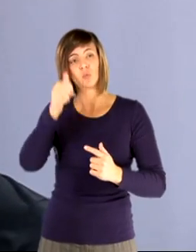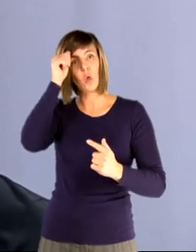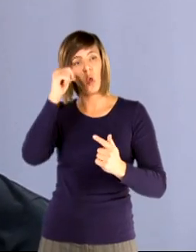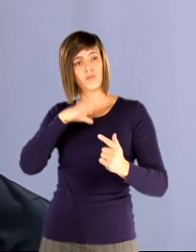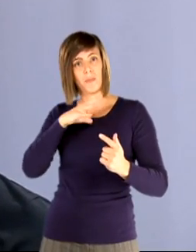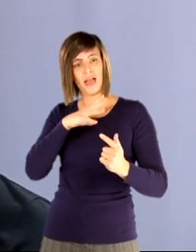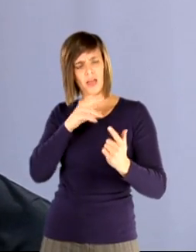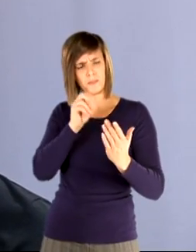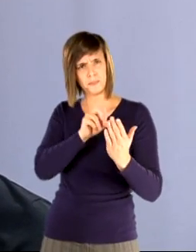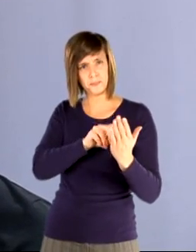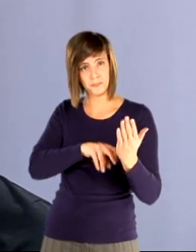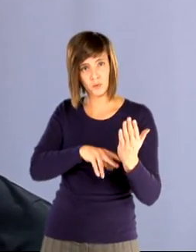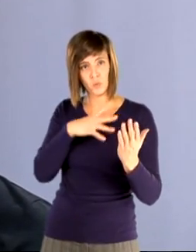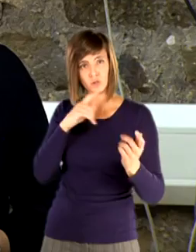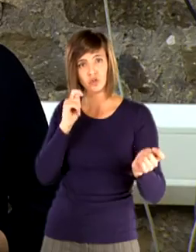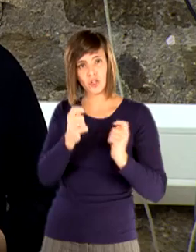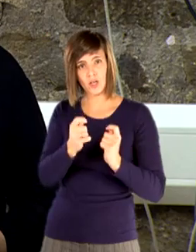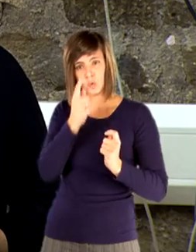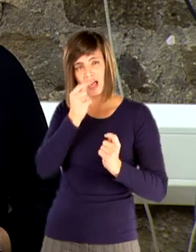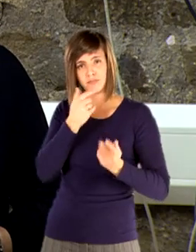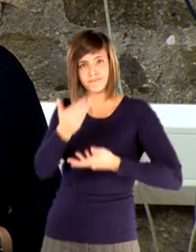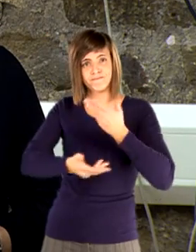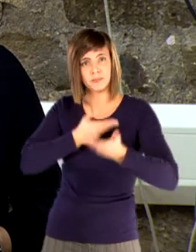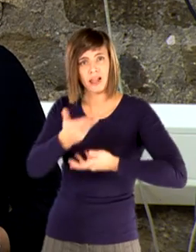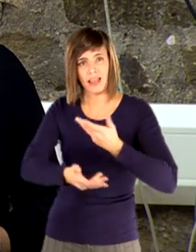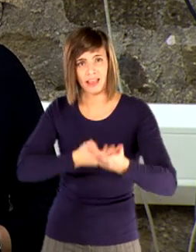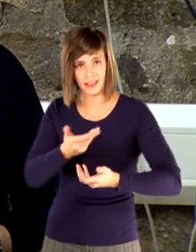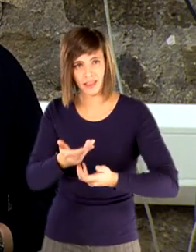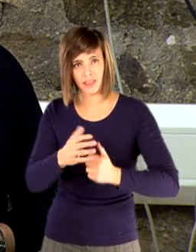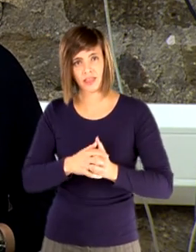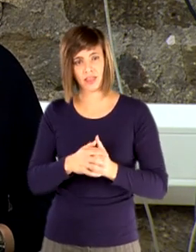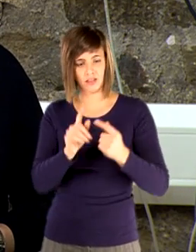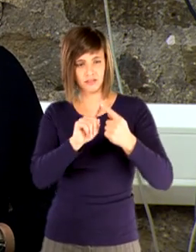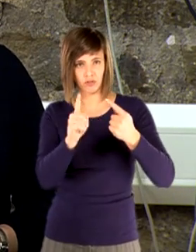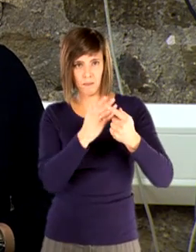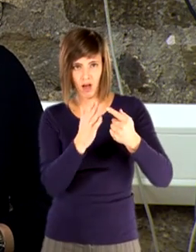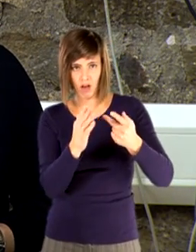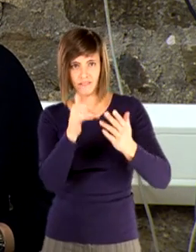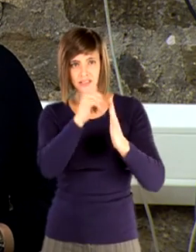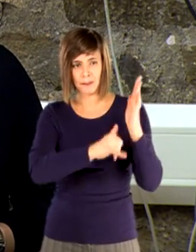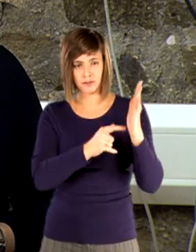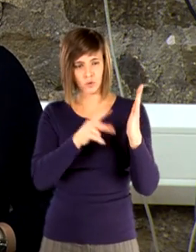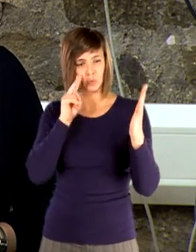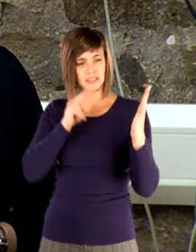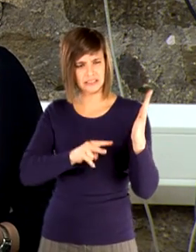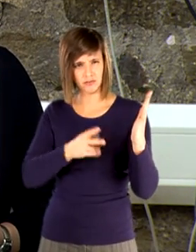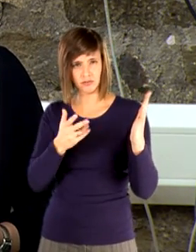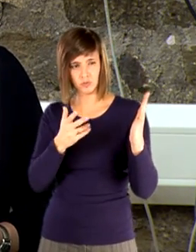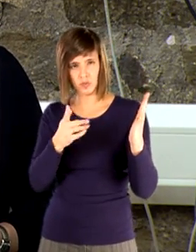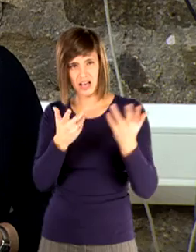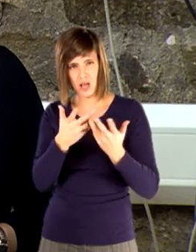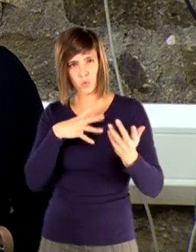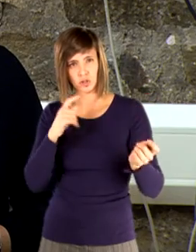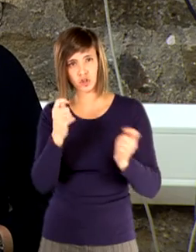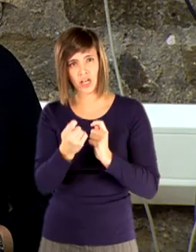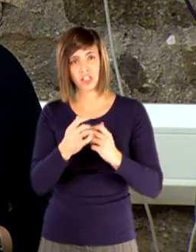you've got those ideas jotted down on there, you can then go through each bit of the statement and look to see